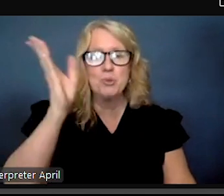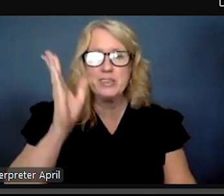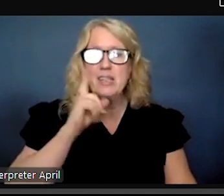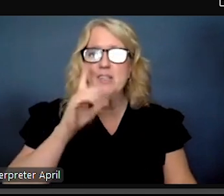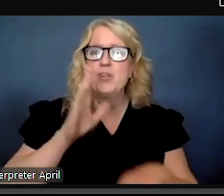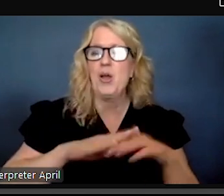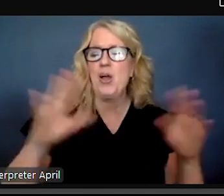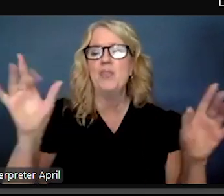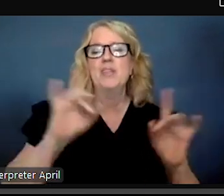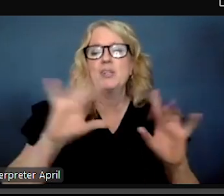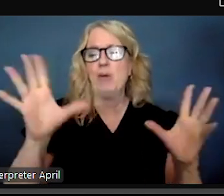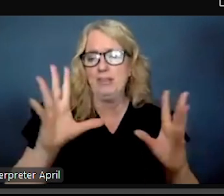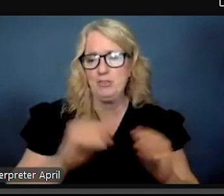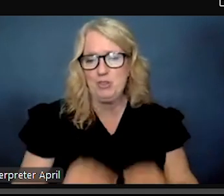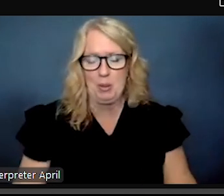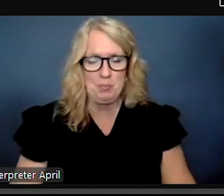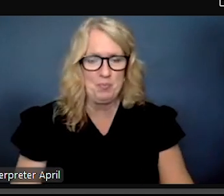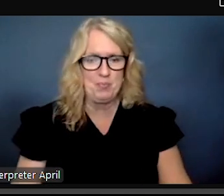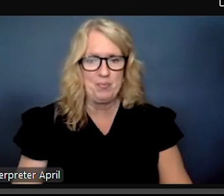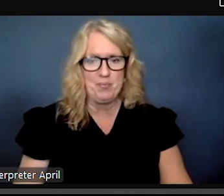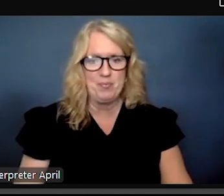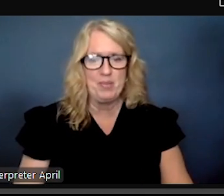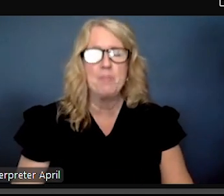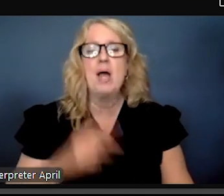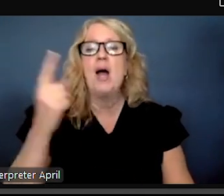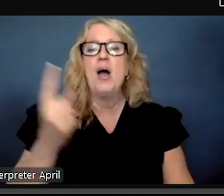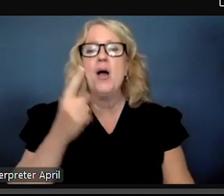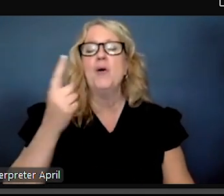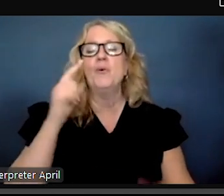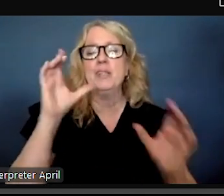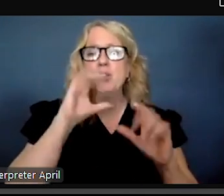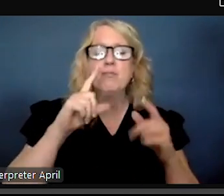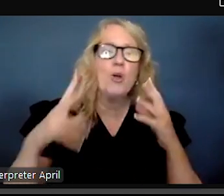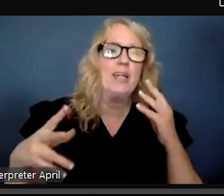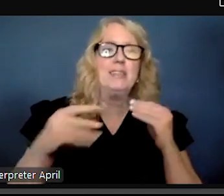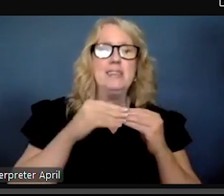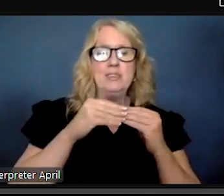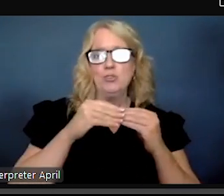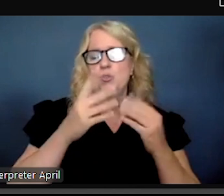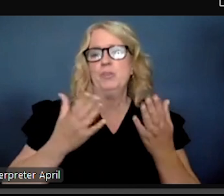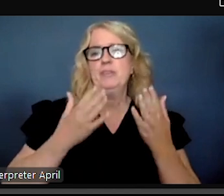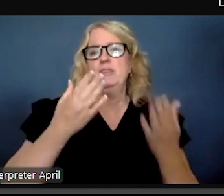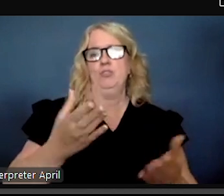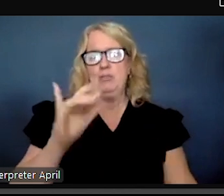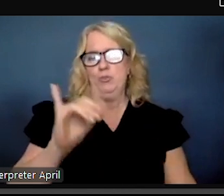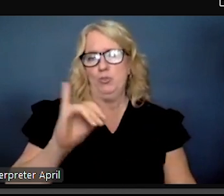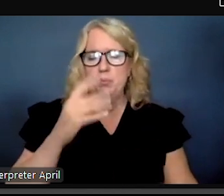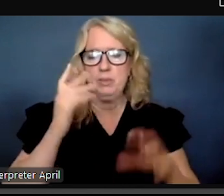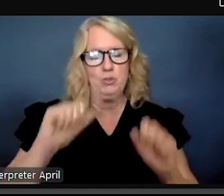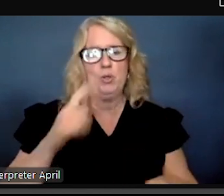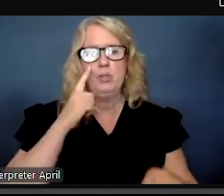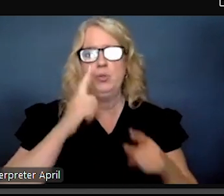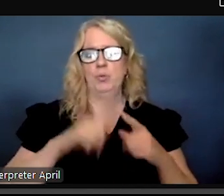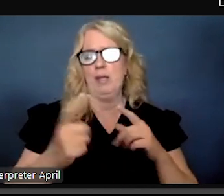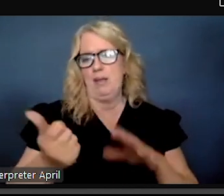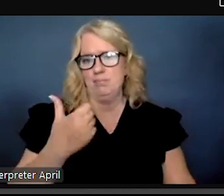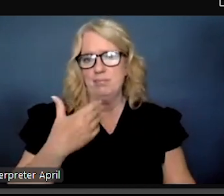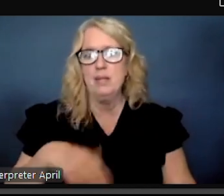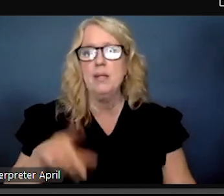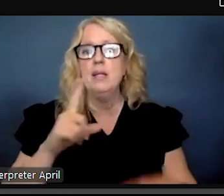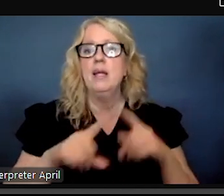on Crisis Jam. And always looking for additional suggestions as well. So please send those in.